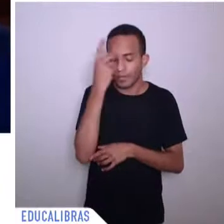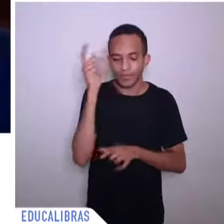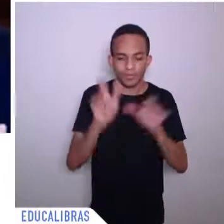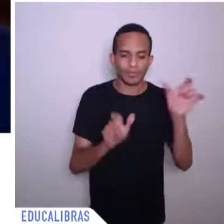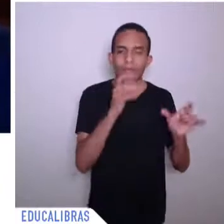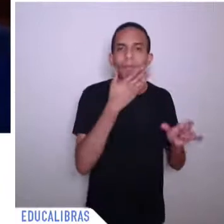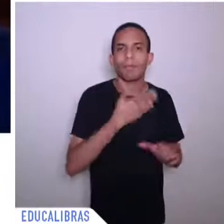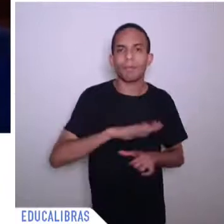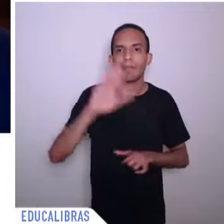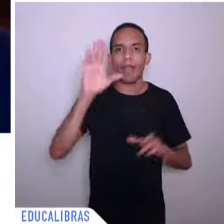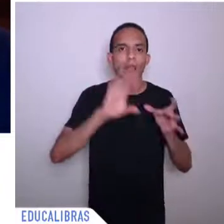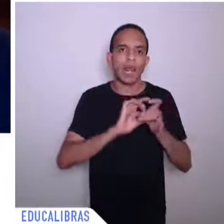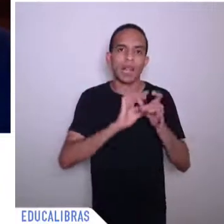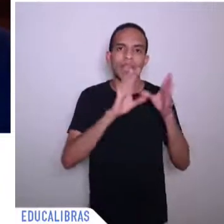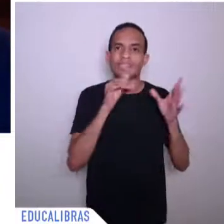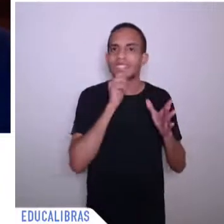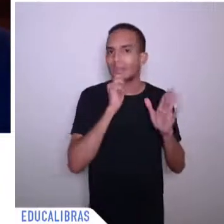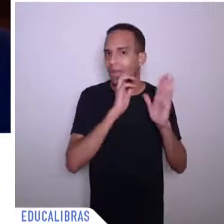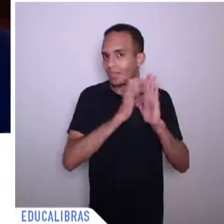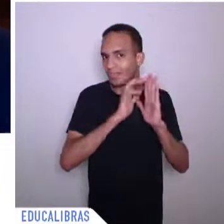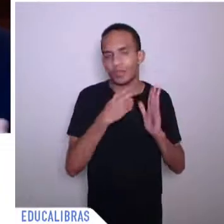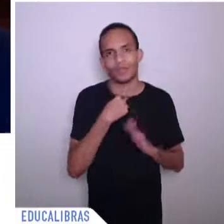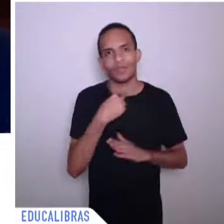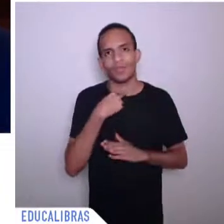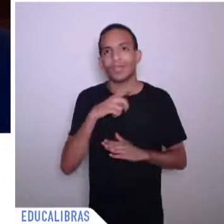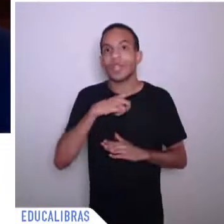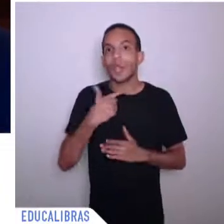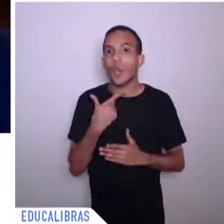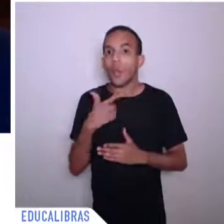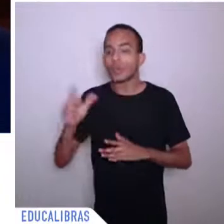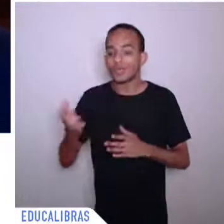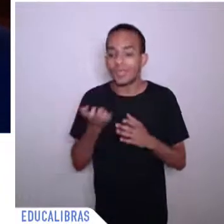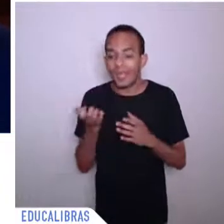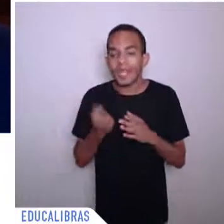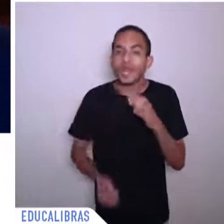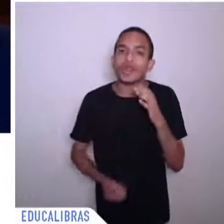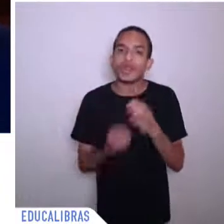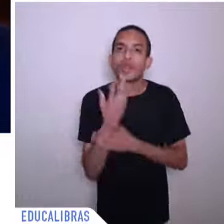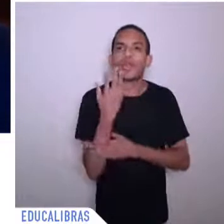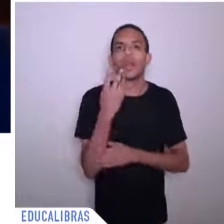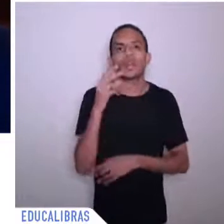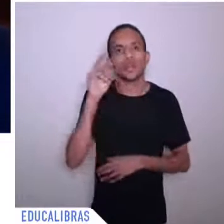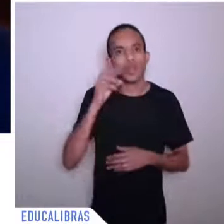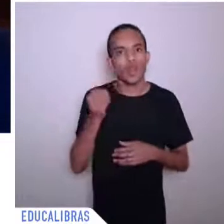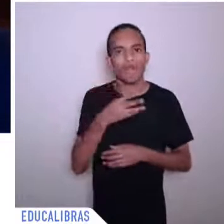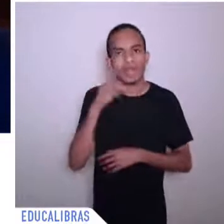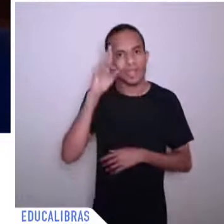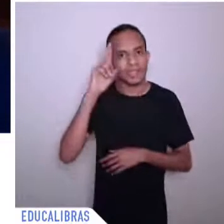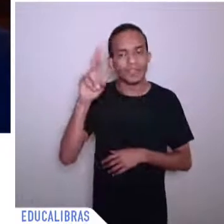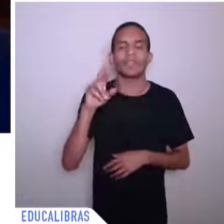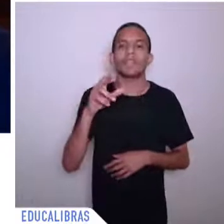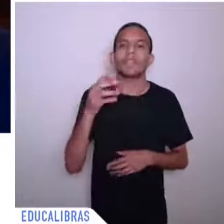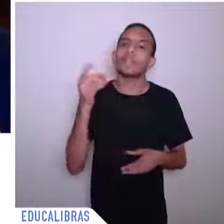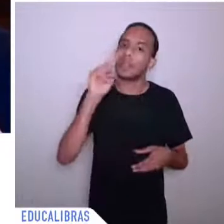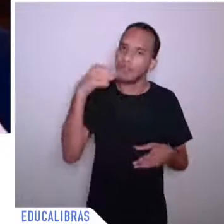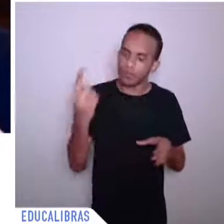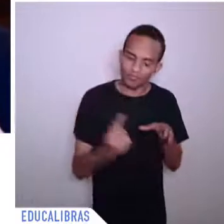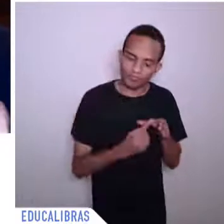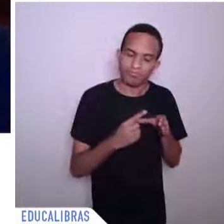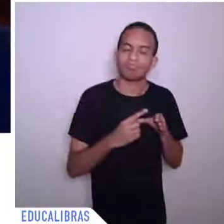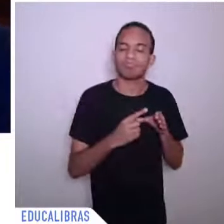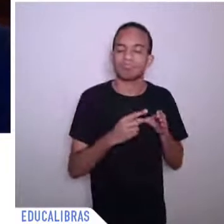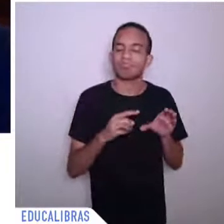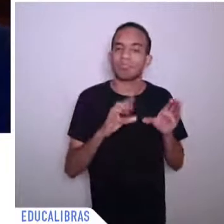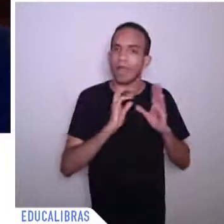Considering the Brazilian context, in which you cannot have candidates that are not from a